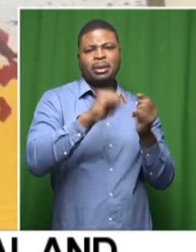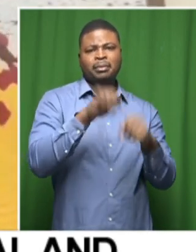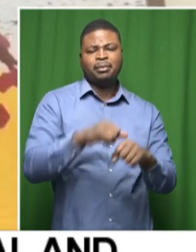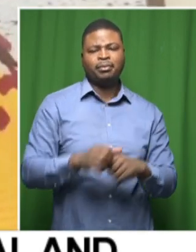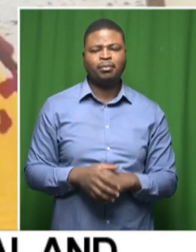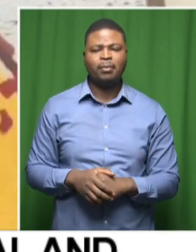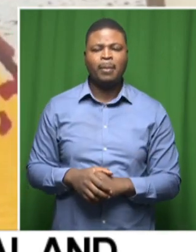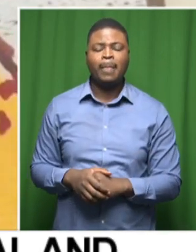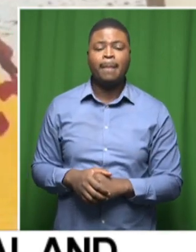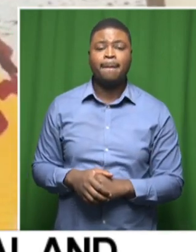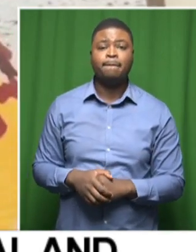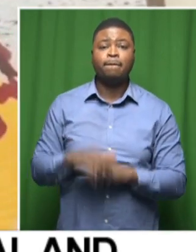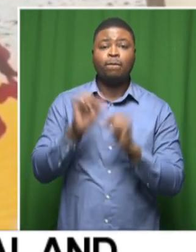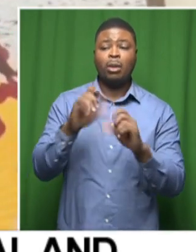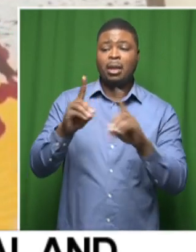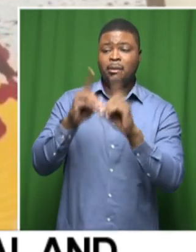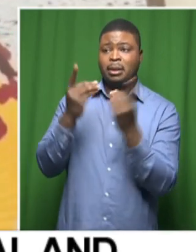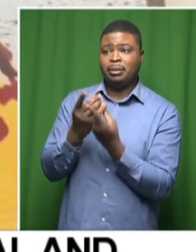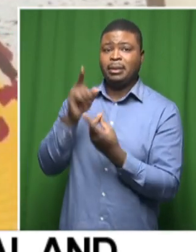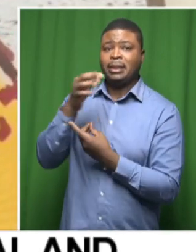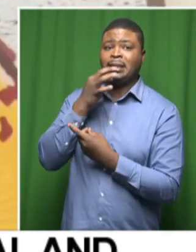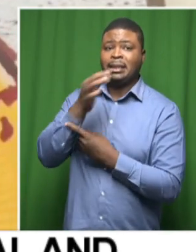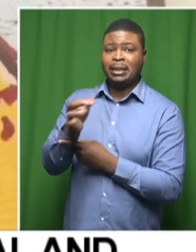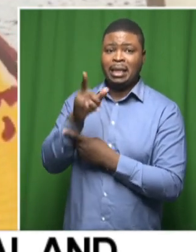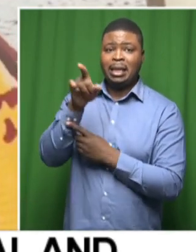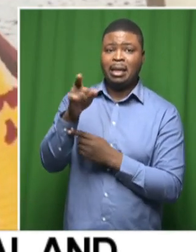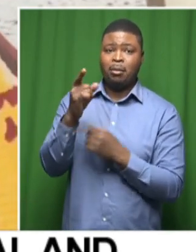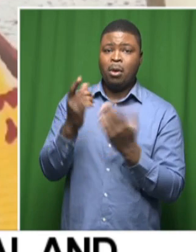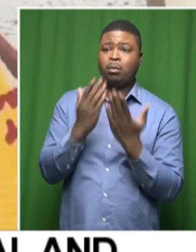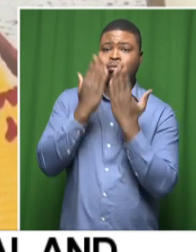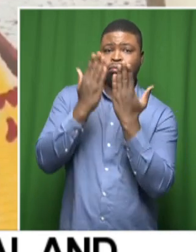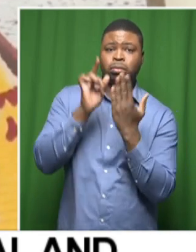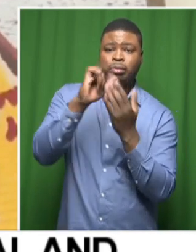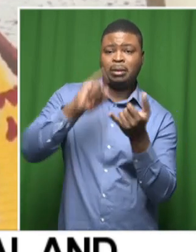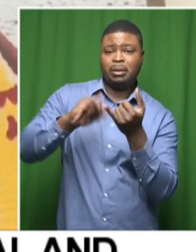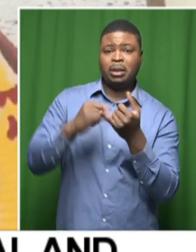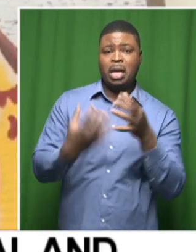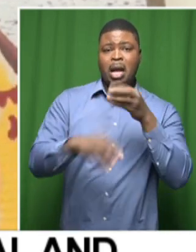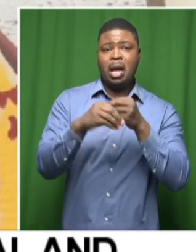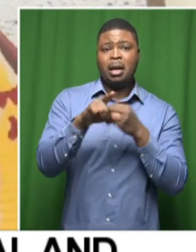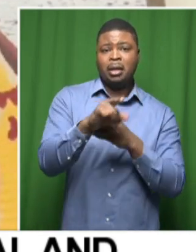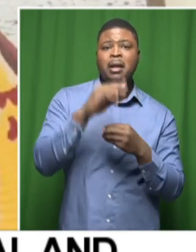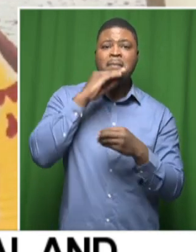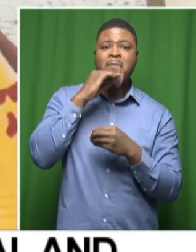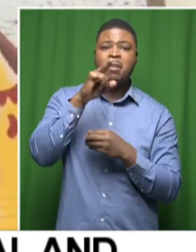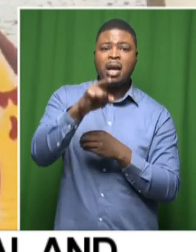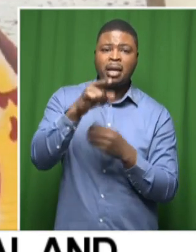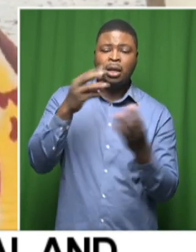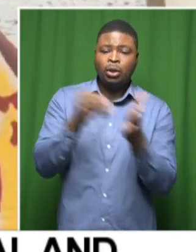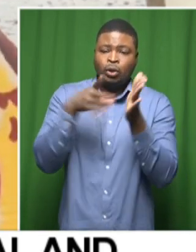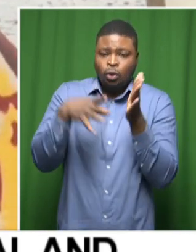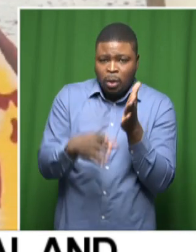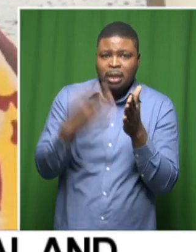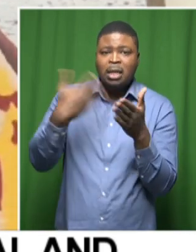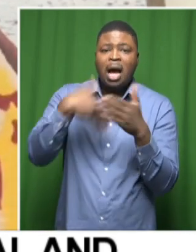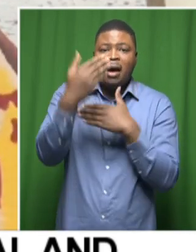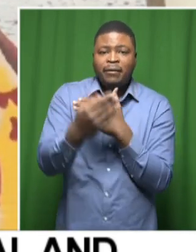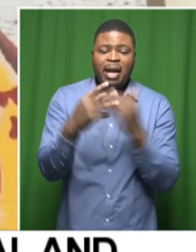does say that these kind of streams will be introduced to widen chances of employment in post-matric life.